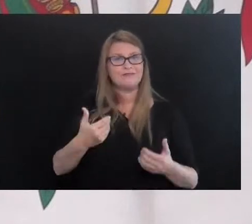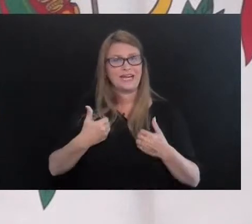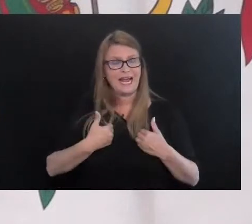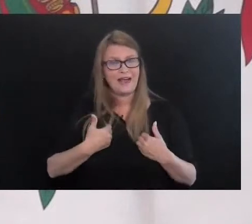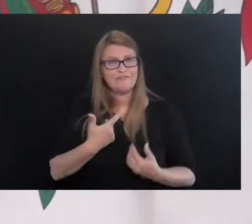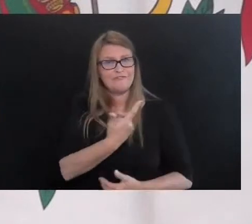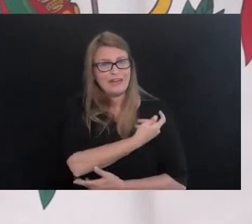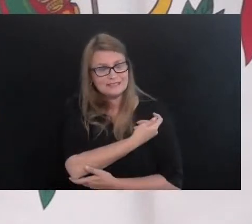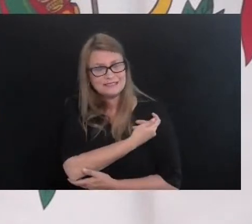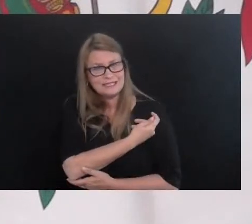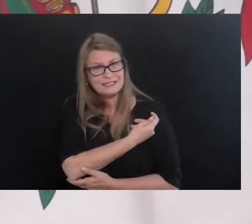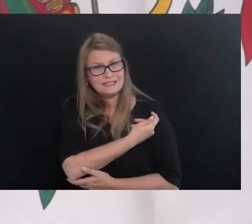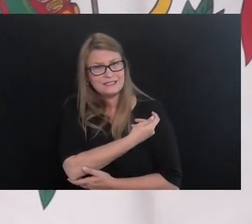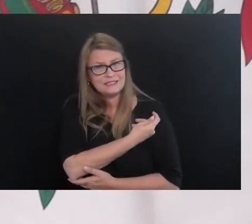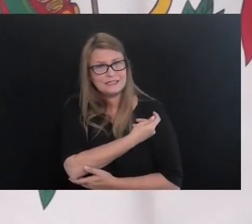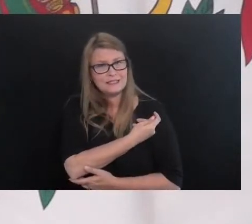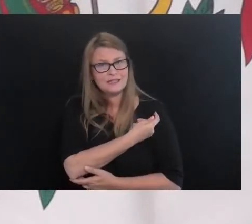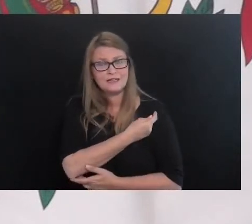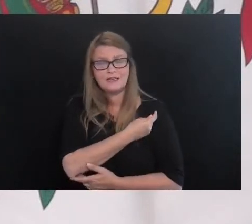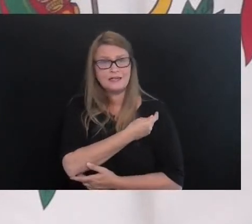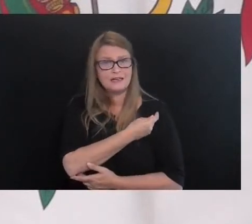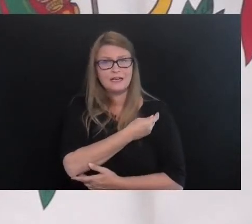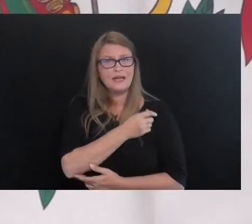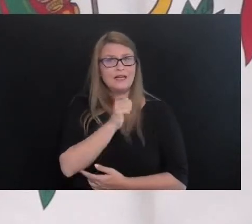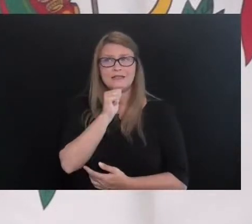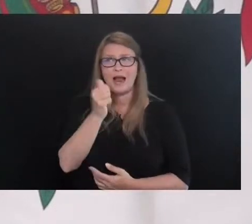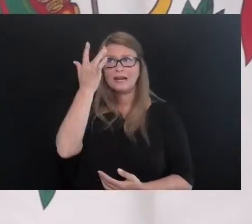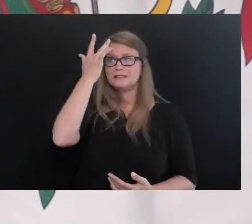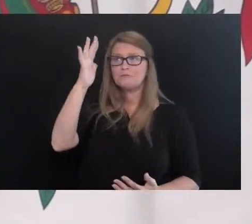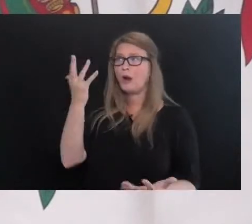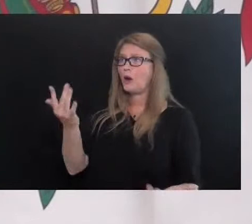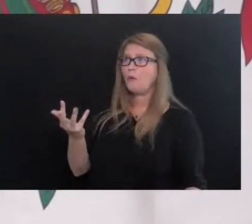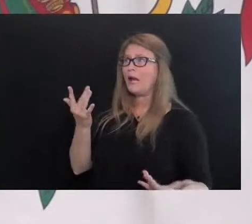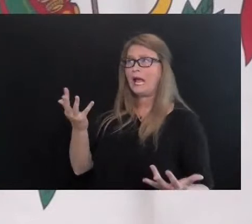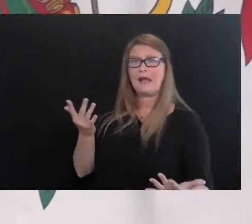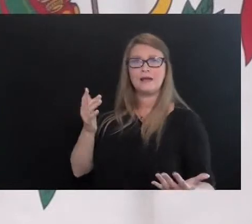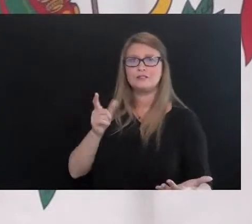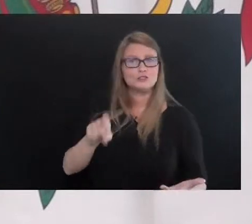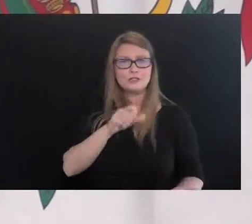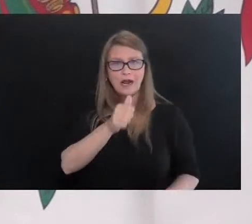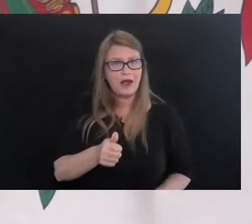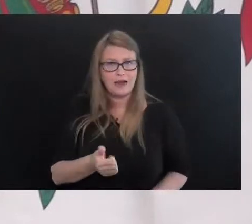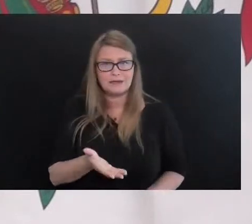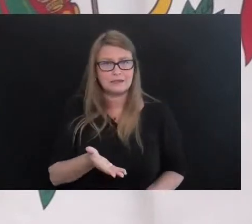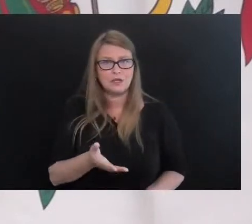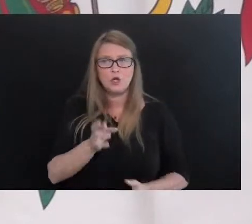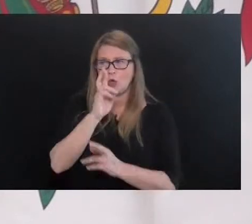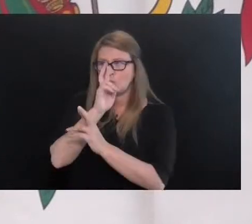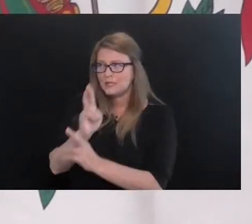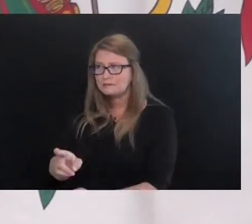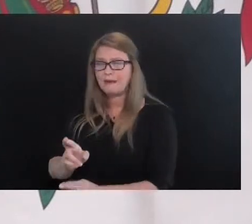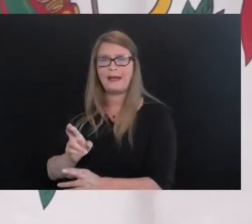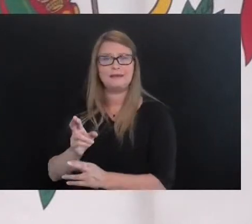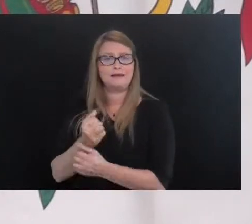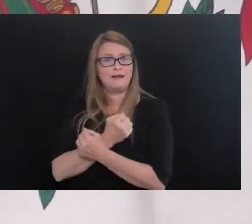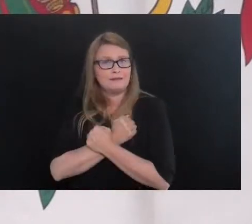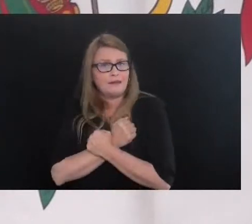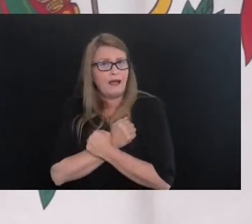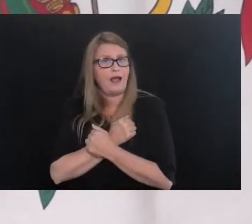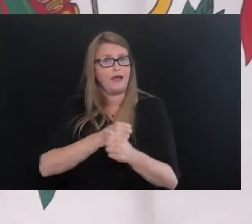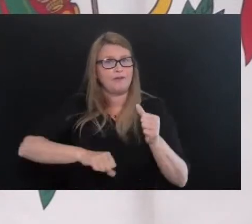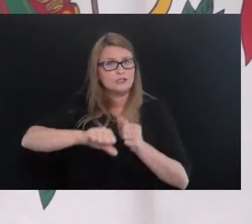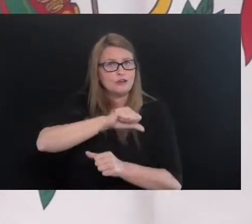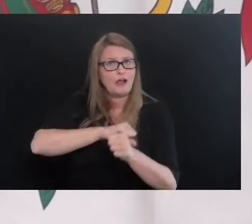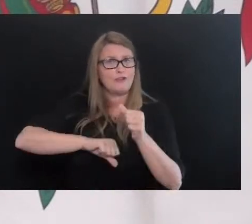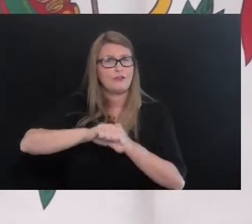me, is not the smart thing to be doing. We should be respectful of one another, and we should love one another with all in us.